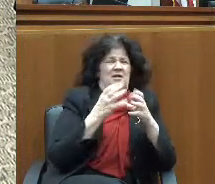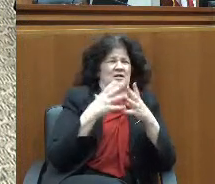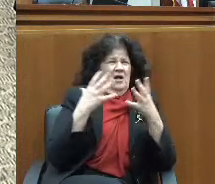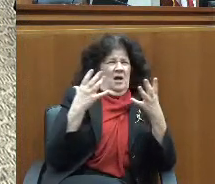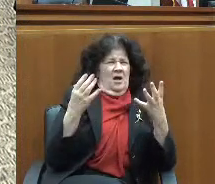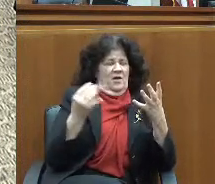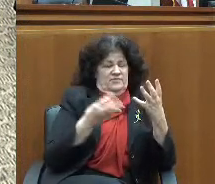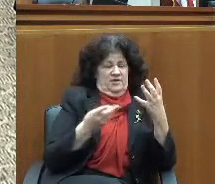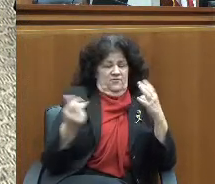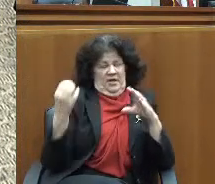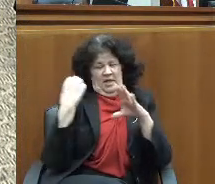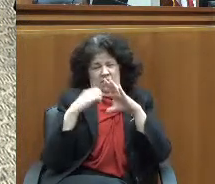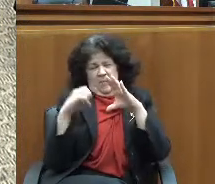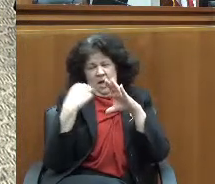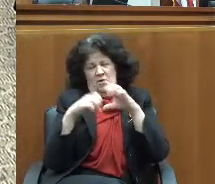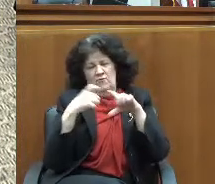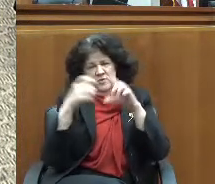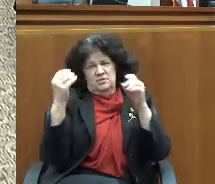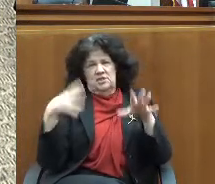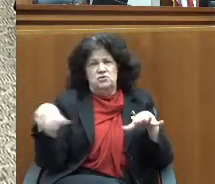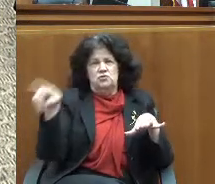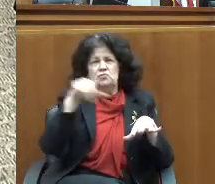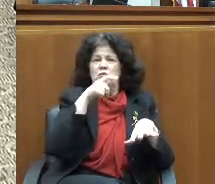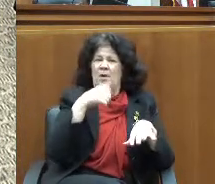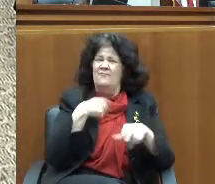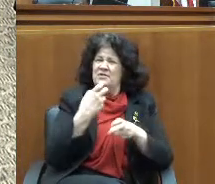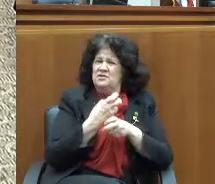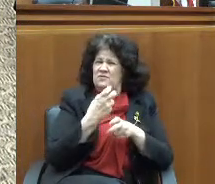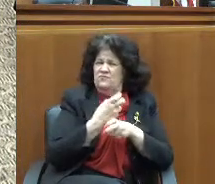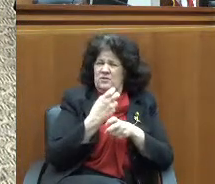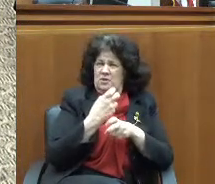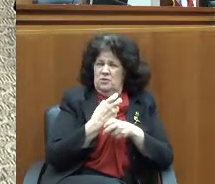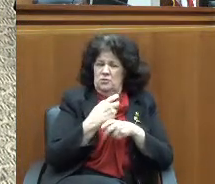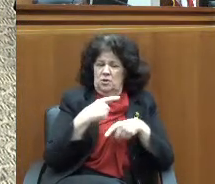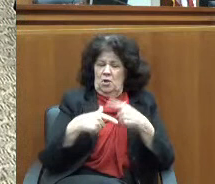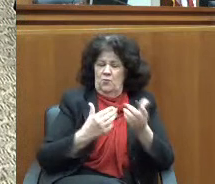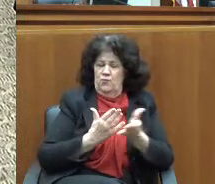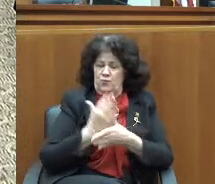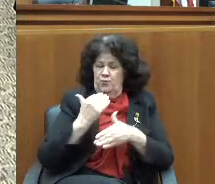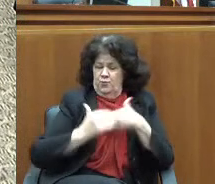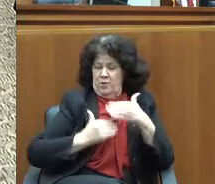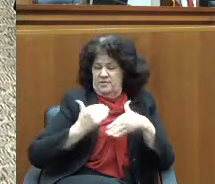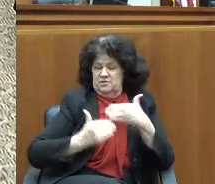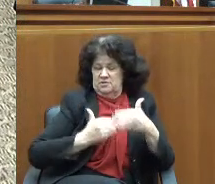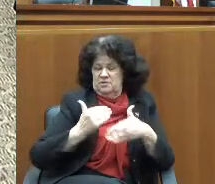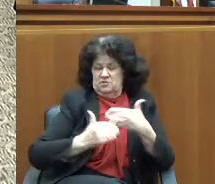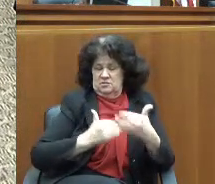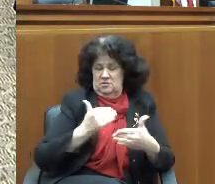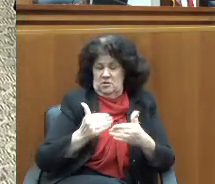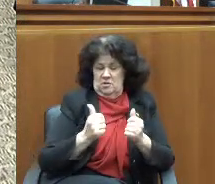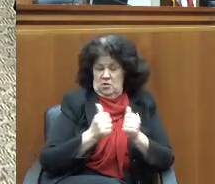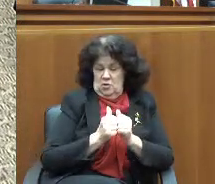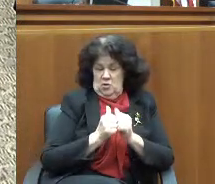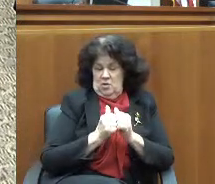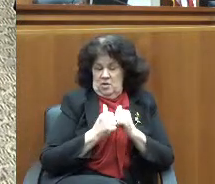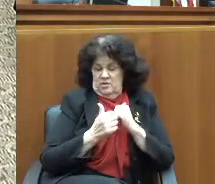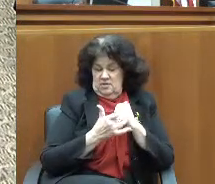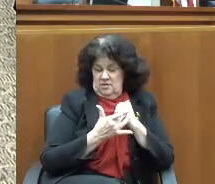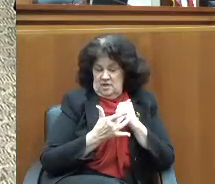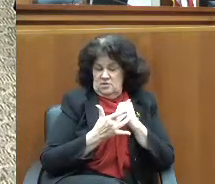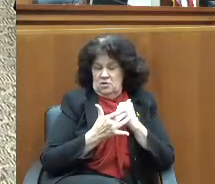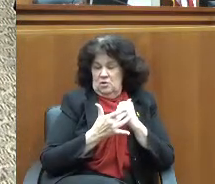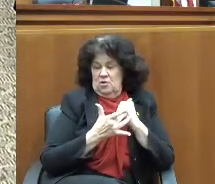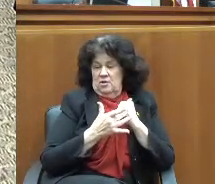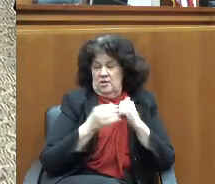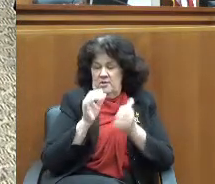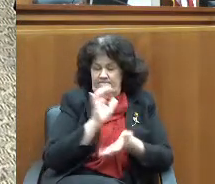or several emails from teachers who are having difficulty navigating this process just in terms of even the technicalities of the